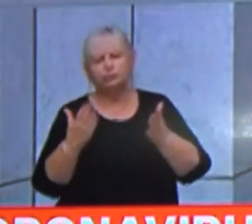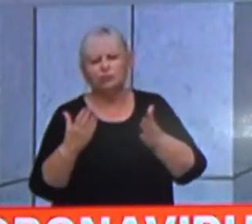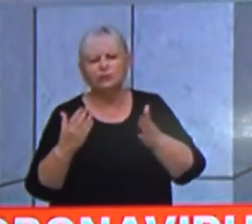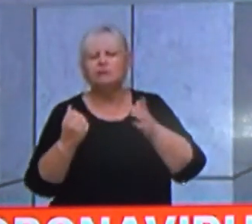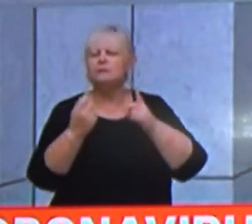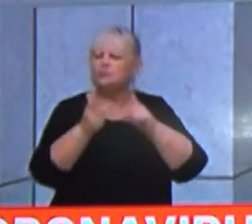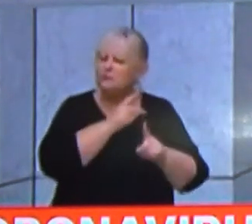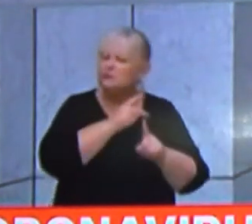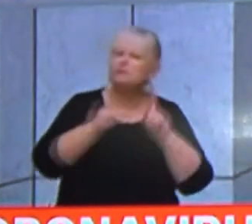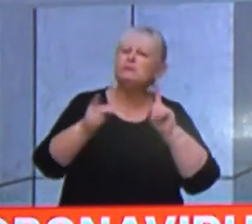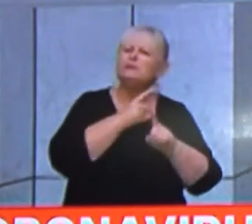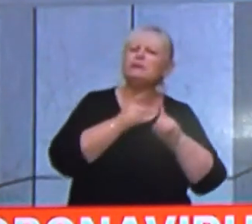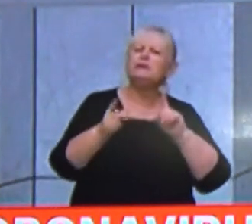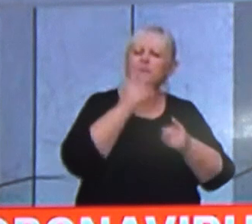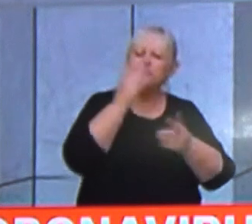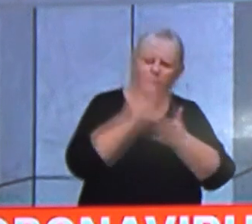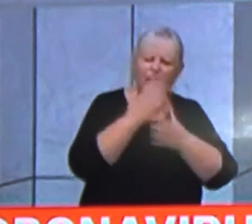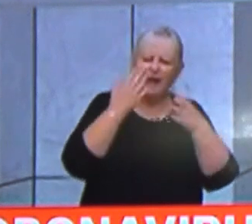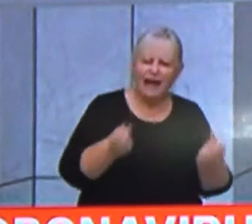invite Christine and then Michael.